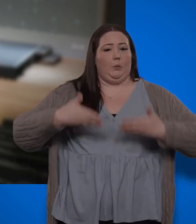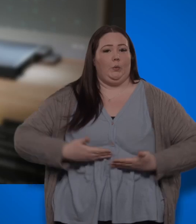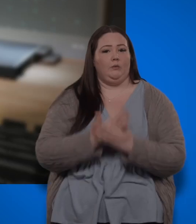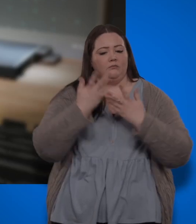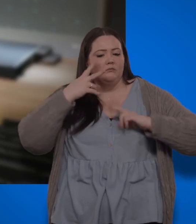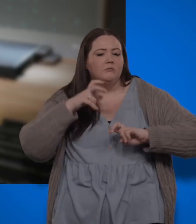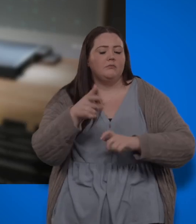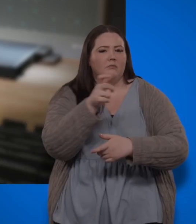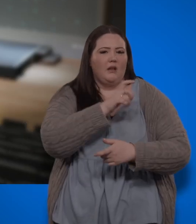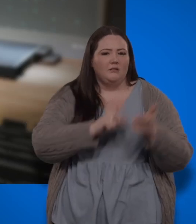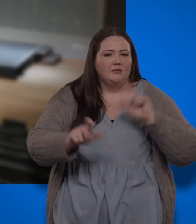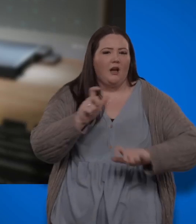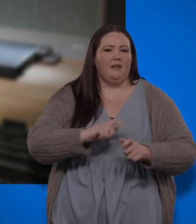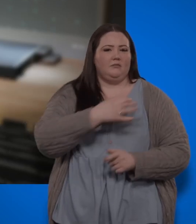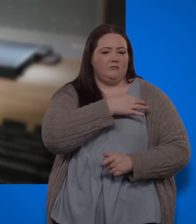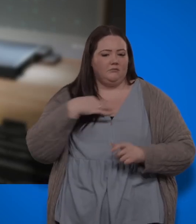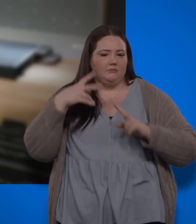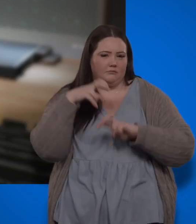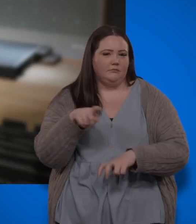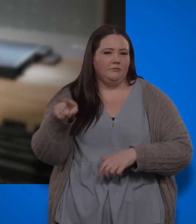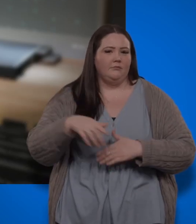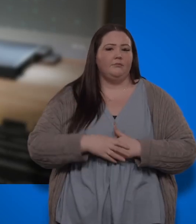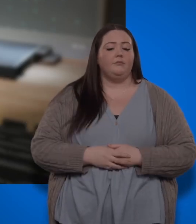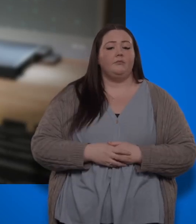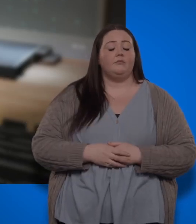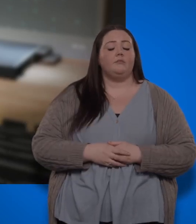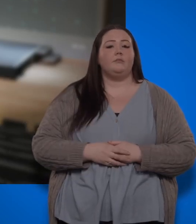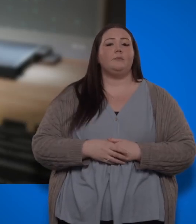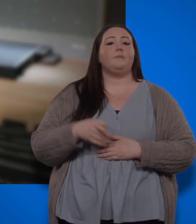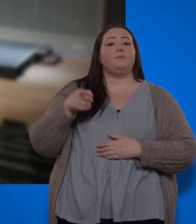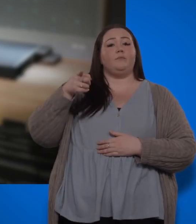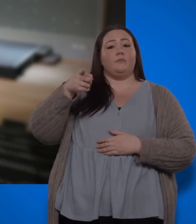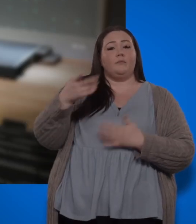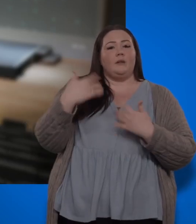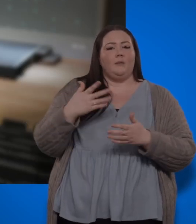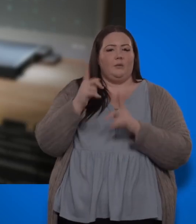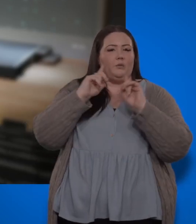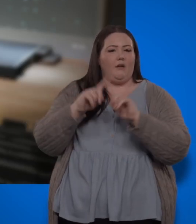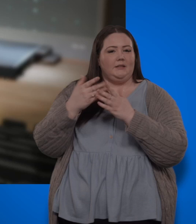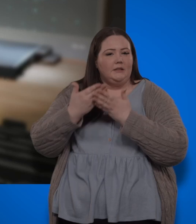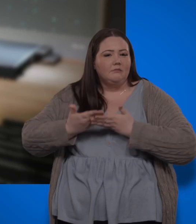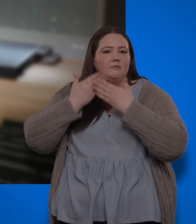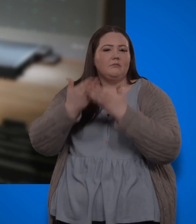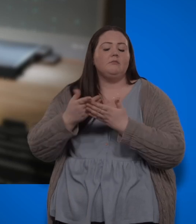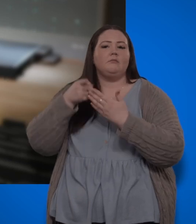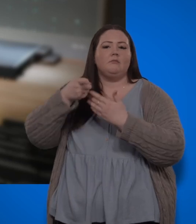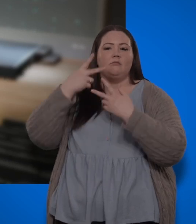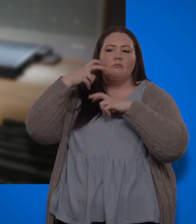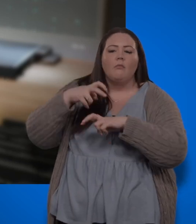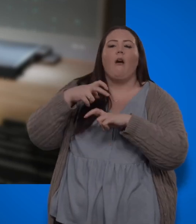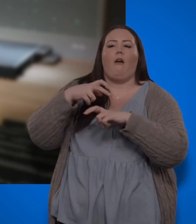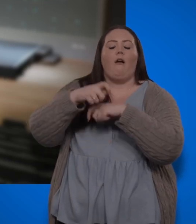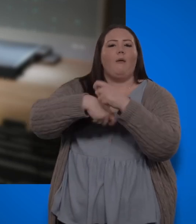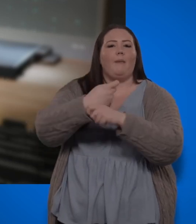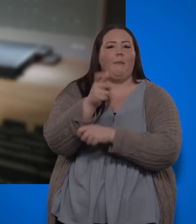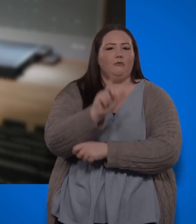Perinatology at UCL London. John became a Christian while he was on his undergraduate studies, and he's